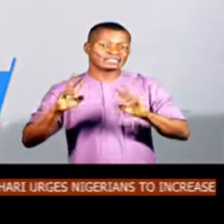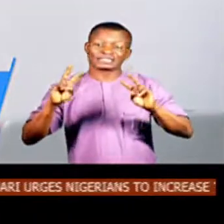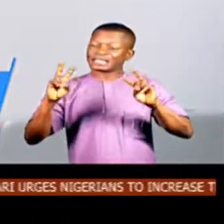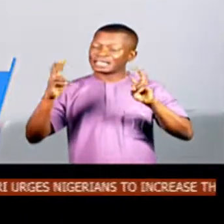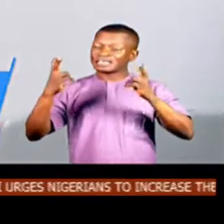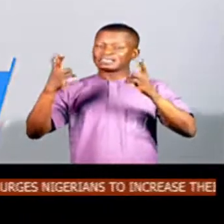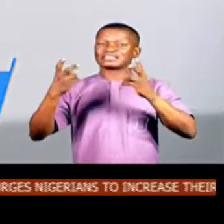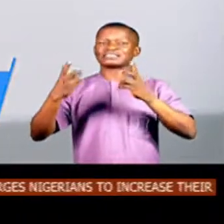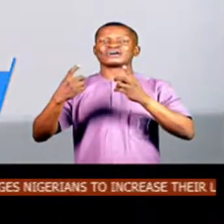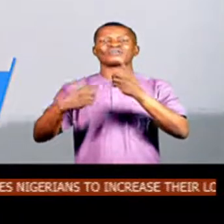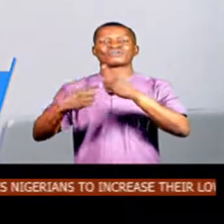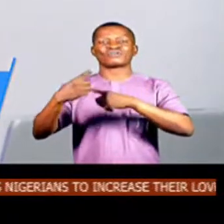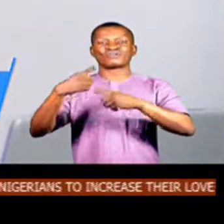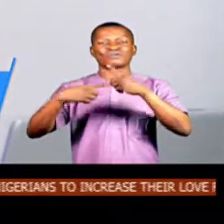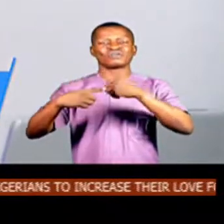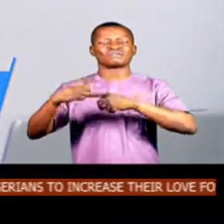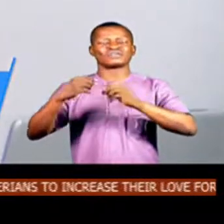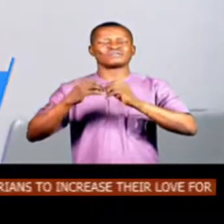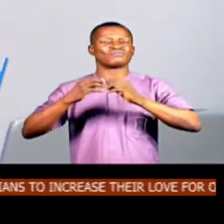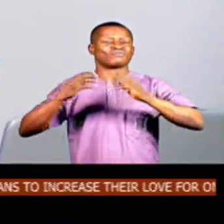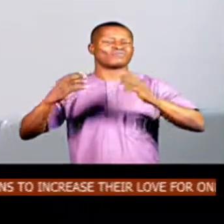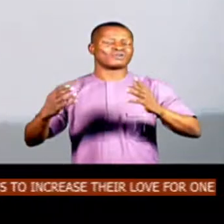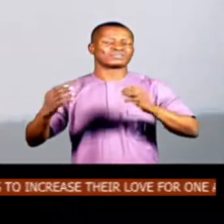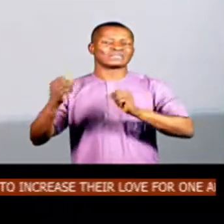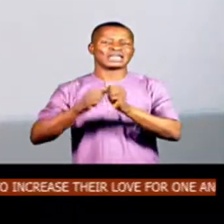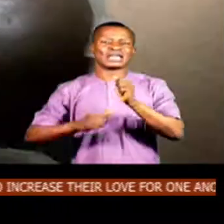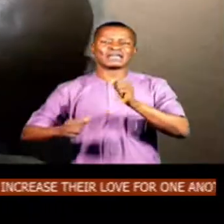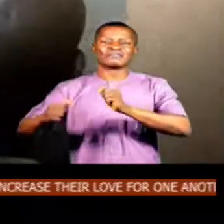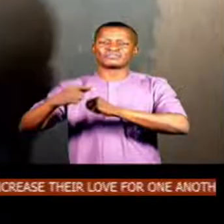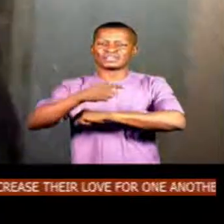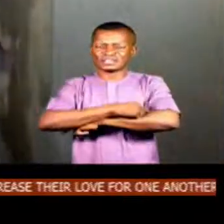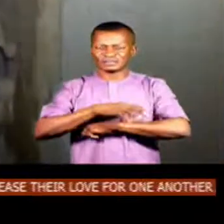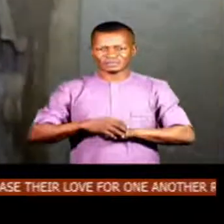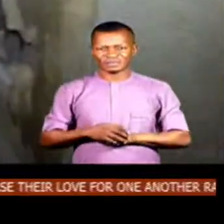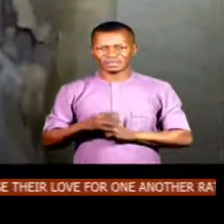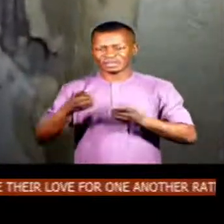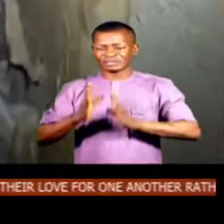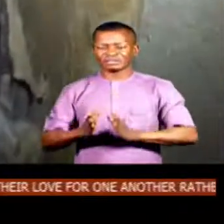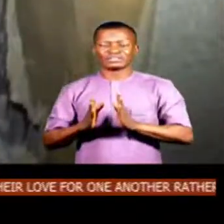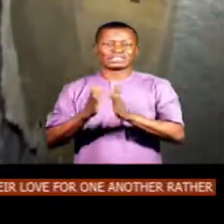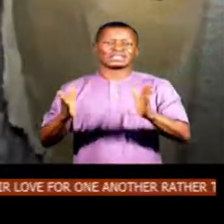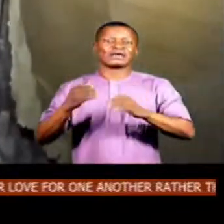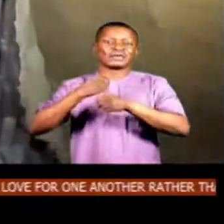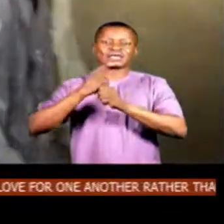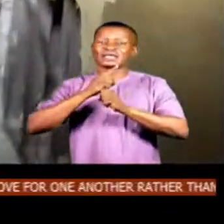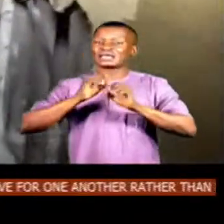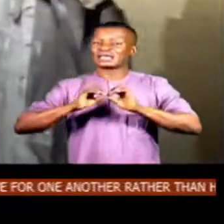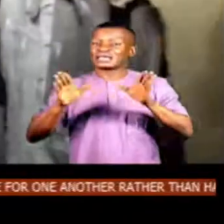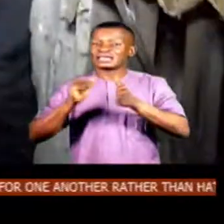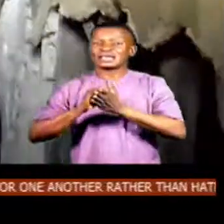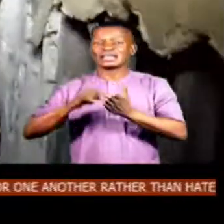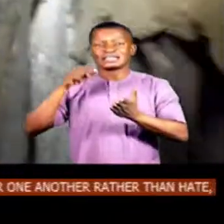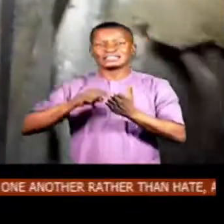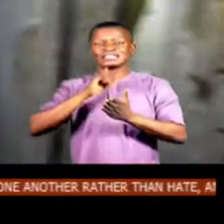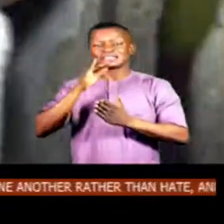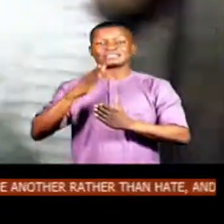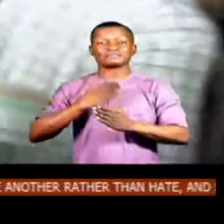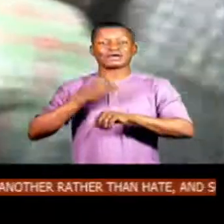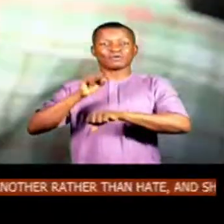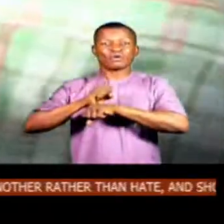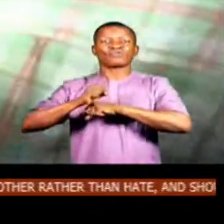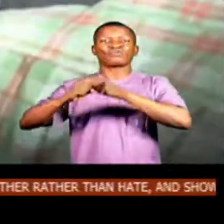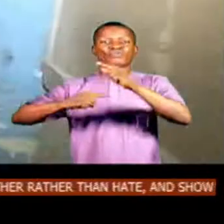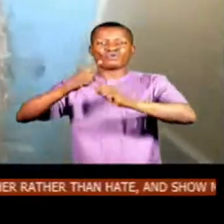visibility, cases come in their dozens every day. DG has made it so clear that, please, this is my